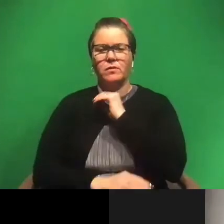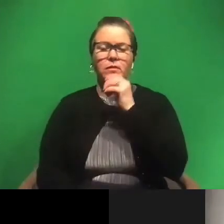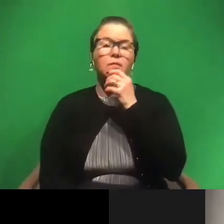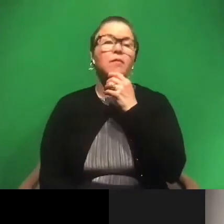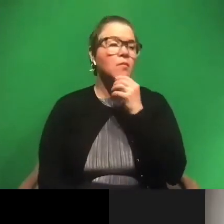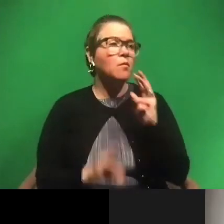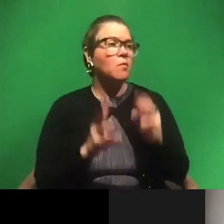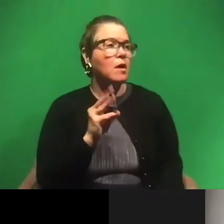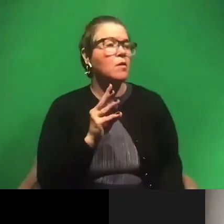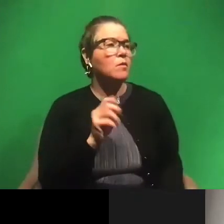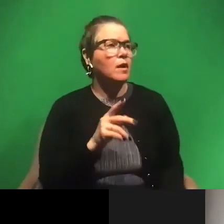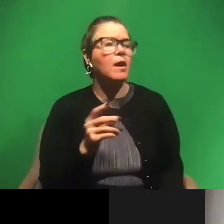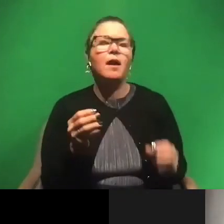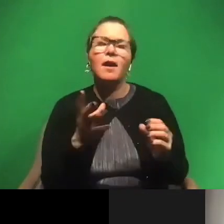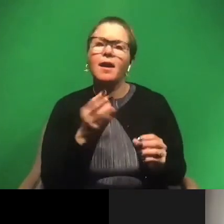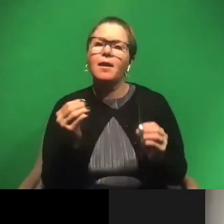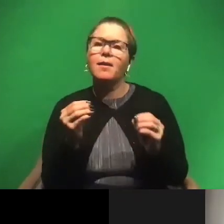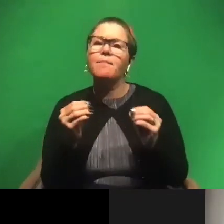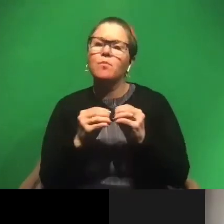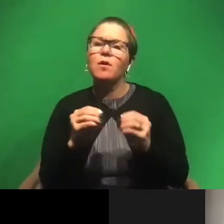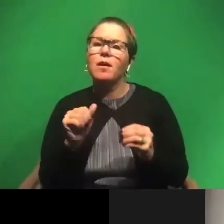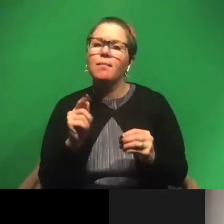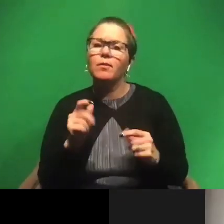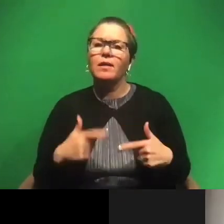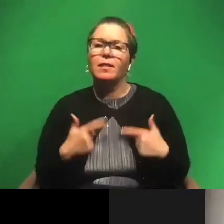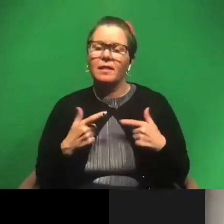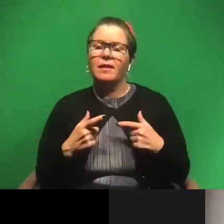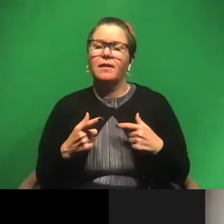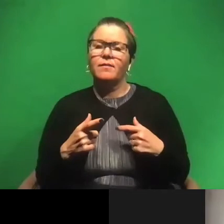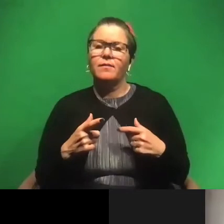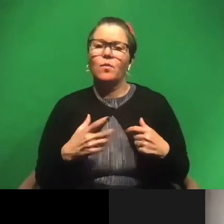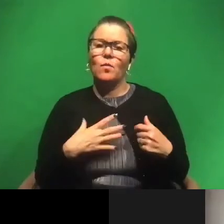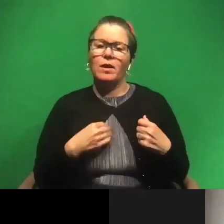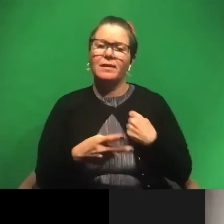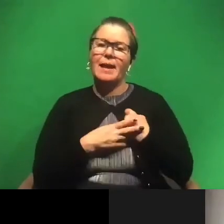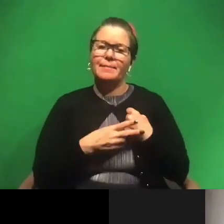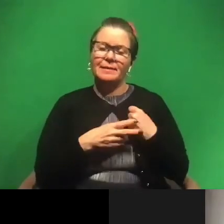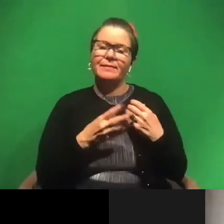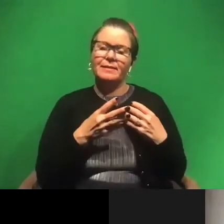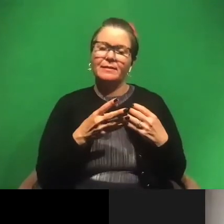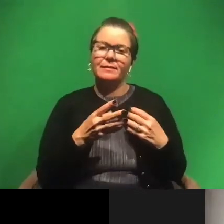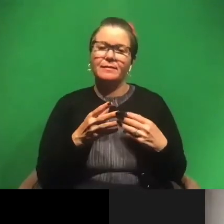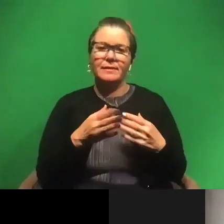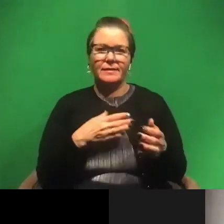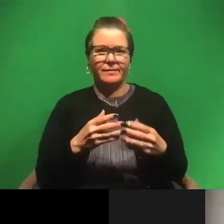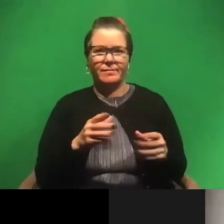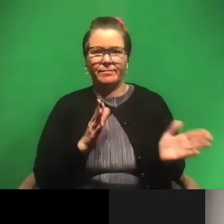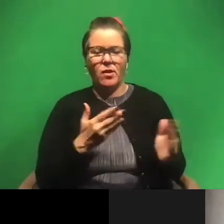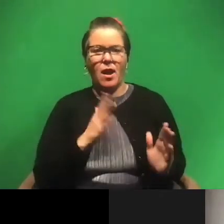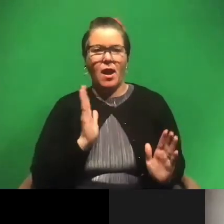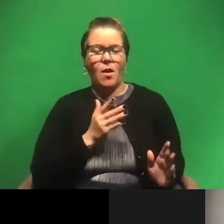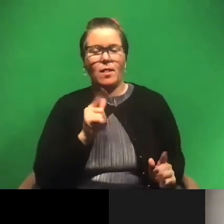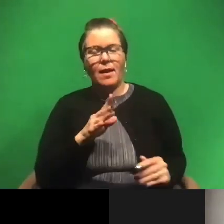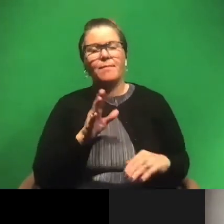And there are much more abalone that live in white abalone in captivity, even in our lab, than there are in